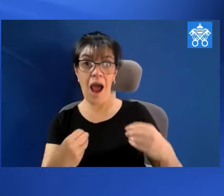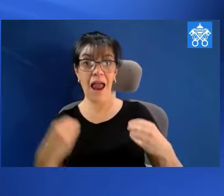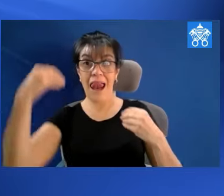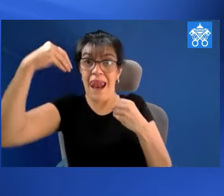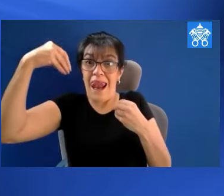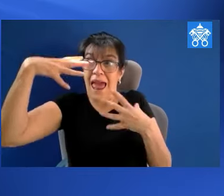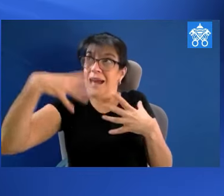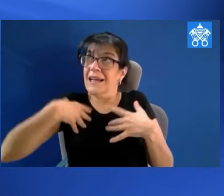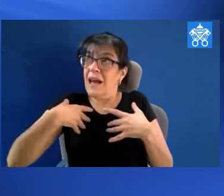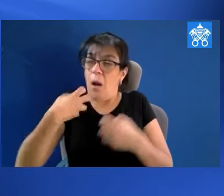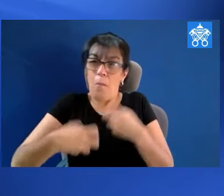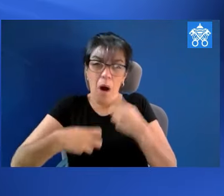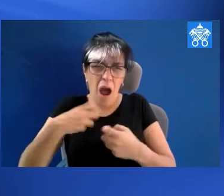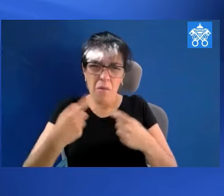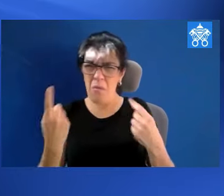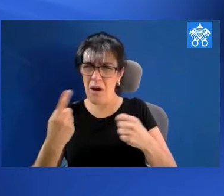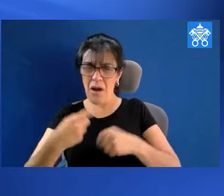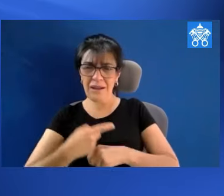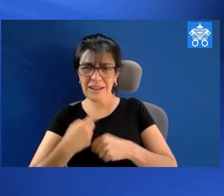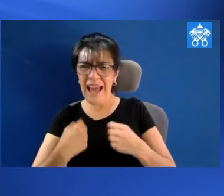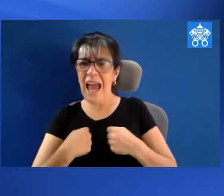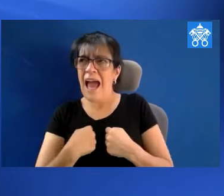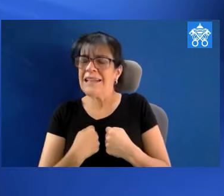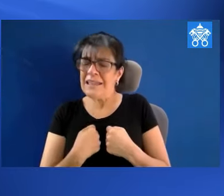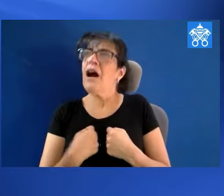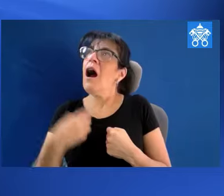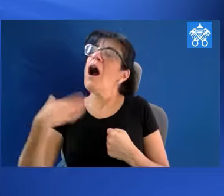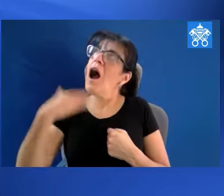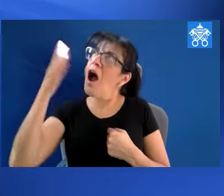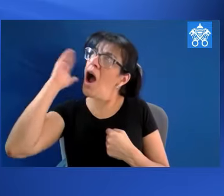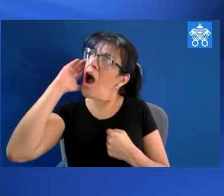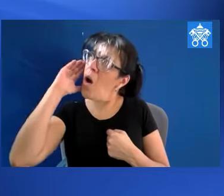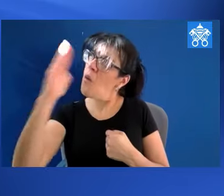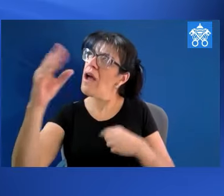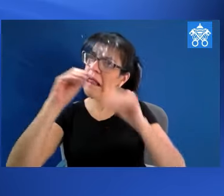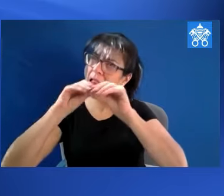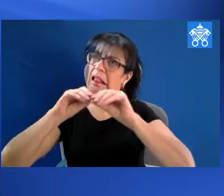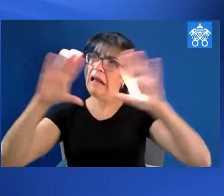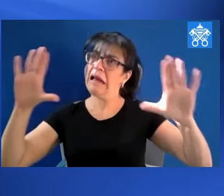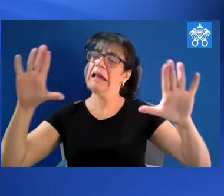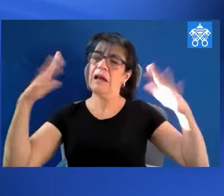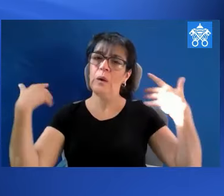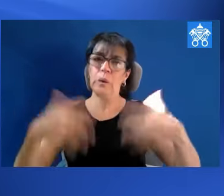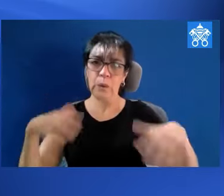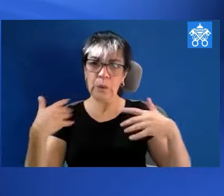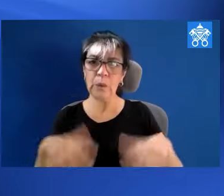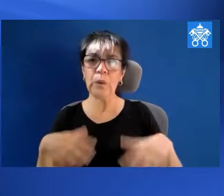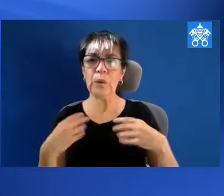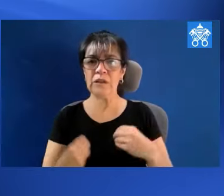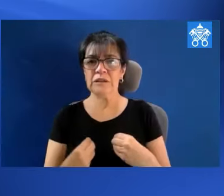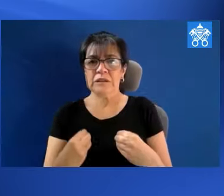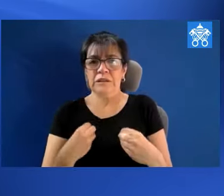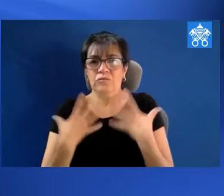us. It sheds light on a problem we are living. It makes God's will for us clear in certain situations.